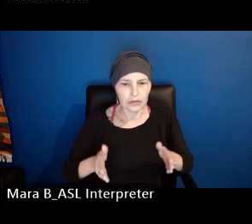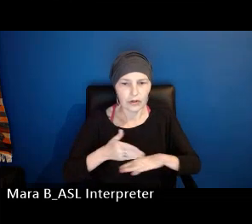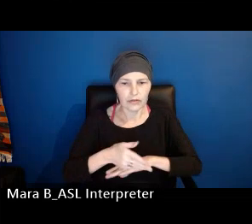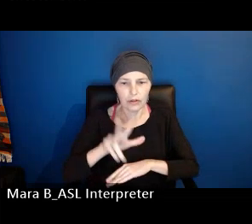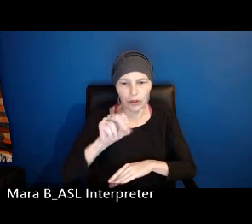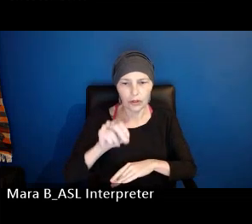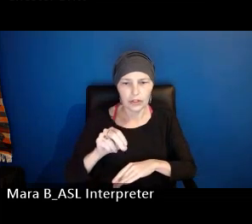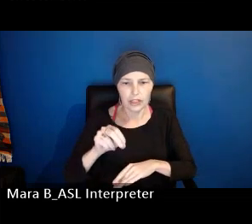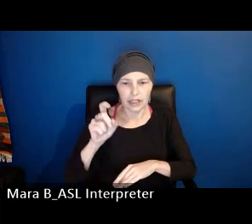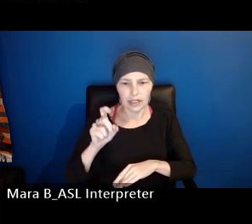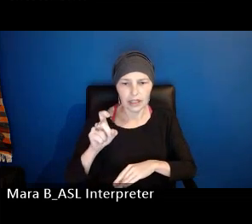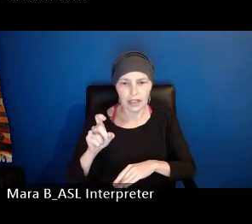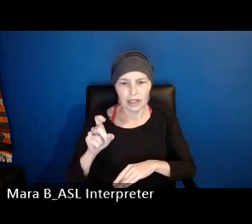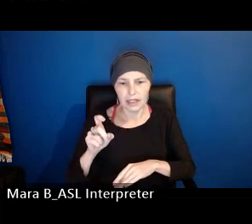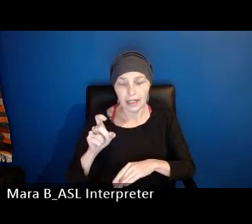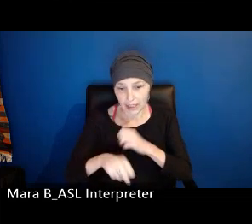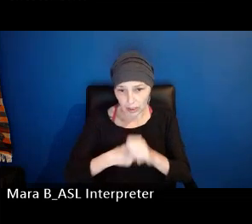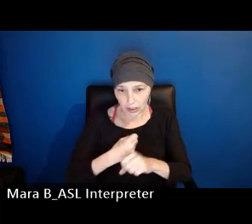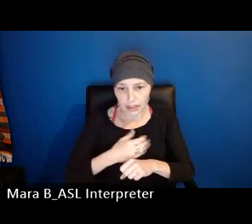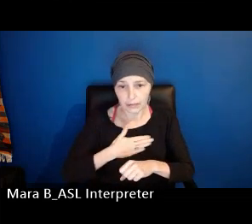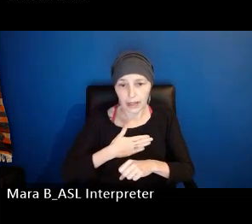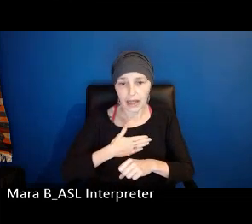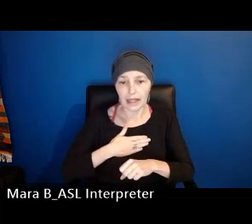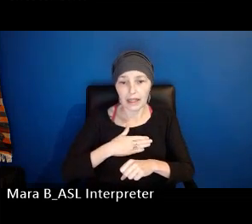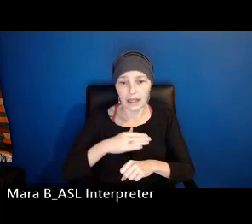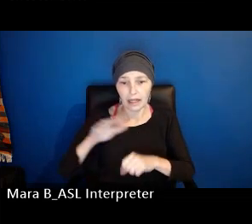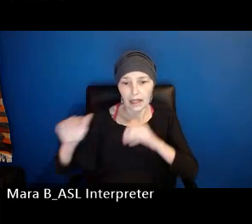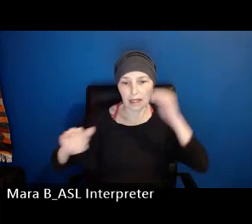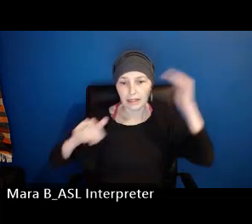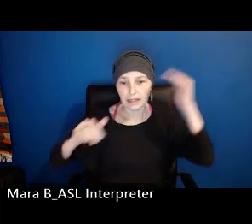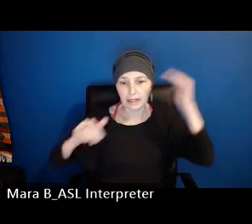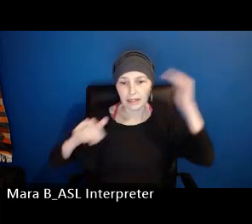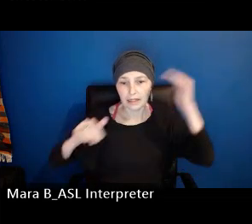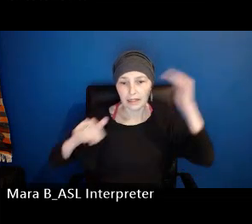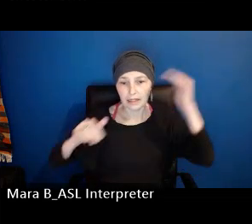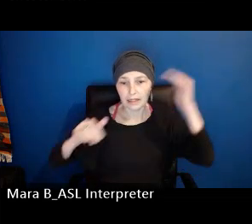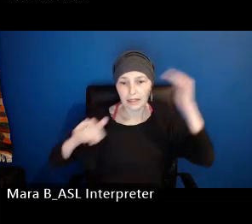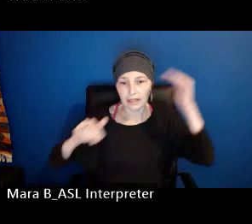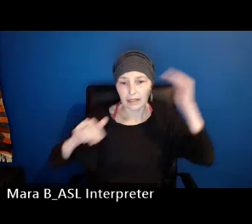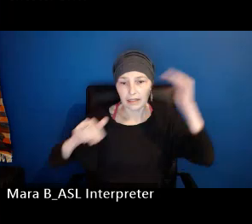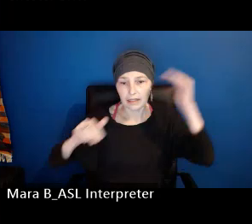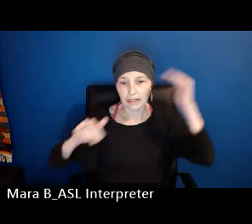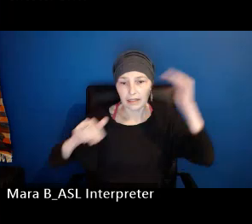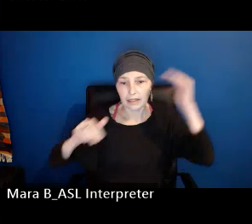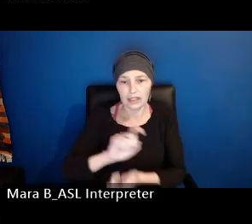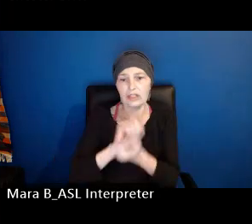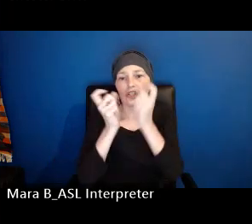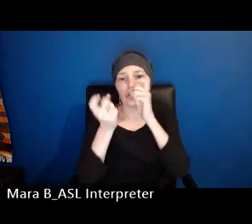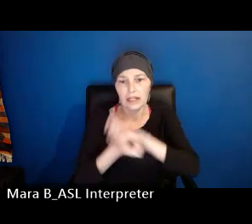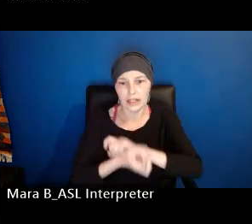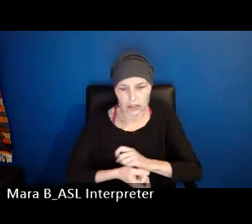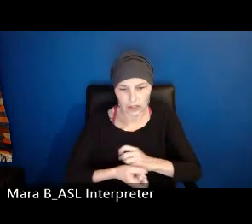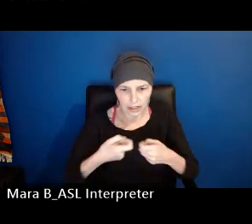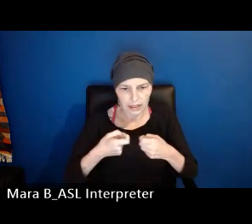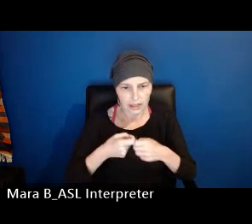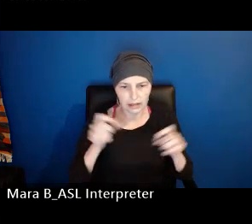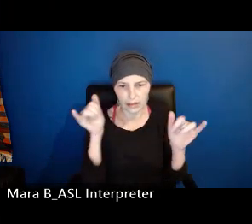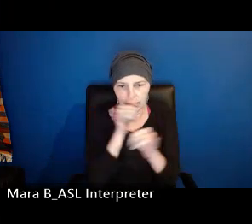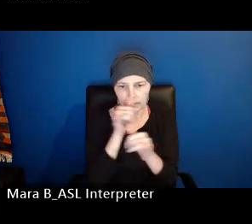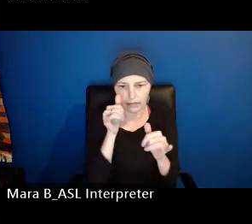needs adult son, and to change over to electricity is ridiculous. First of all, as a